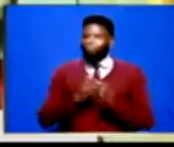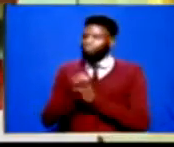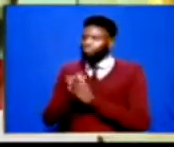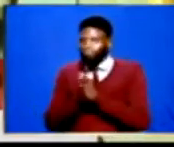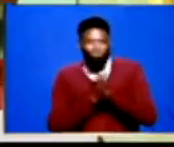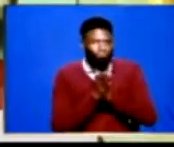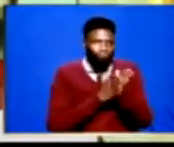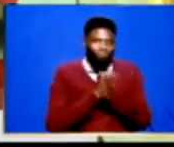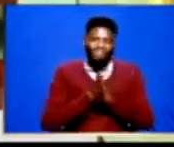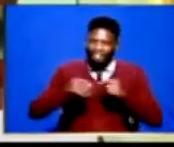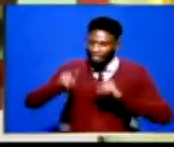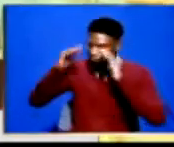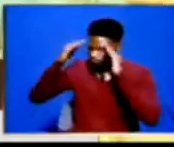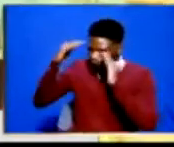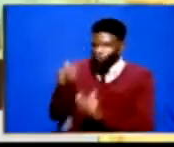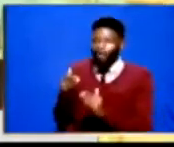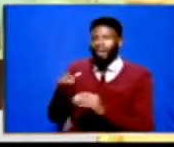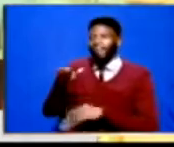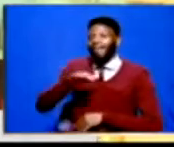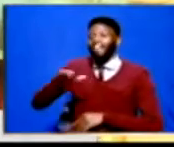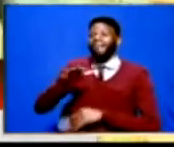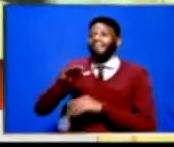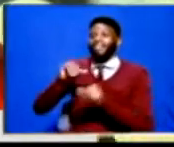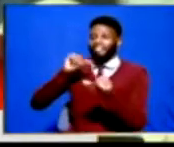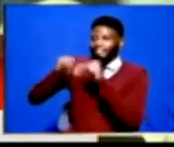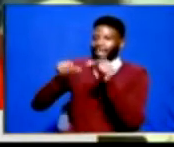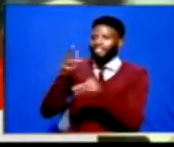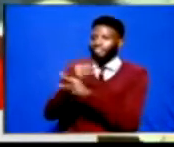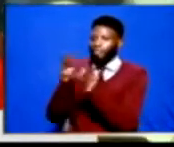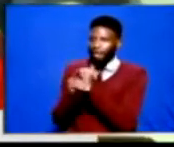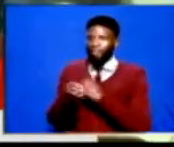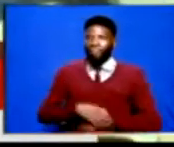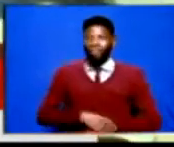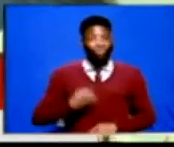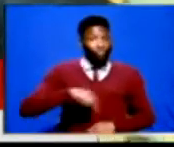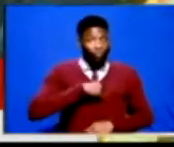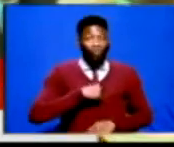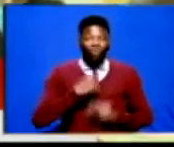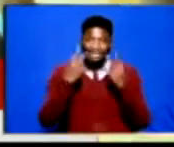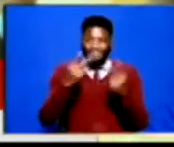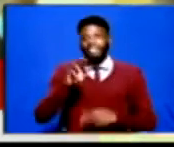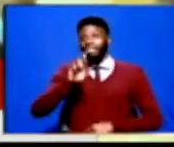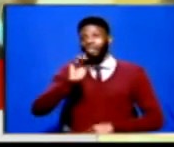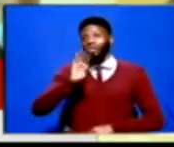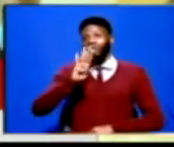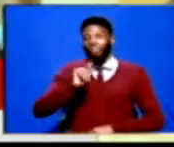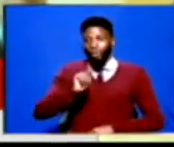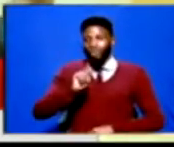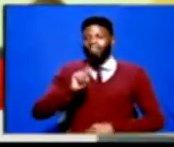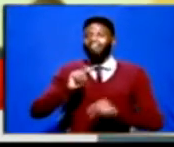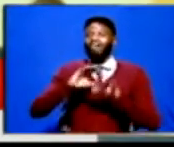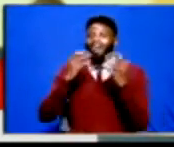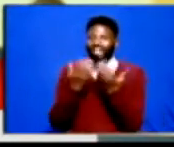kuegemea ula upande wa the sciences and mathematics. It's the high time we started seeing robots in the classroom, in chemistry, biology, or any other